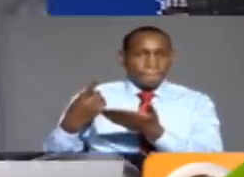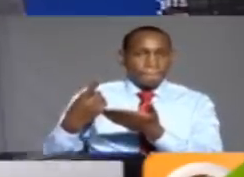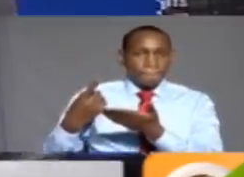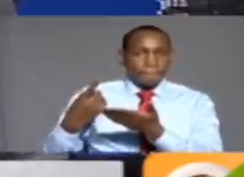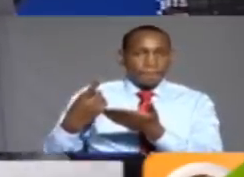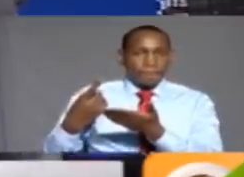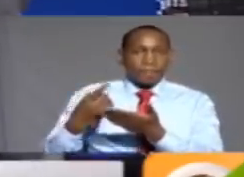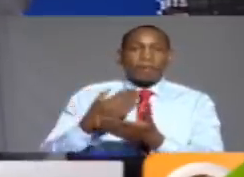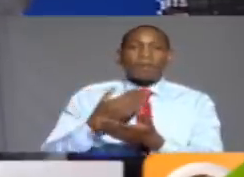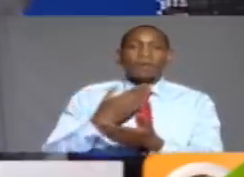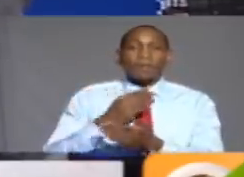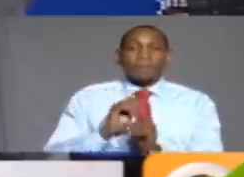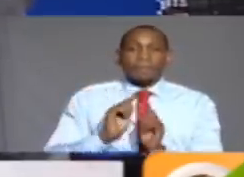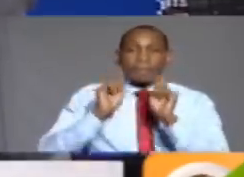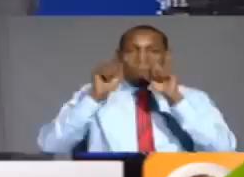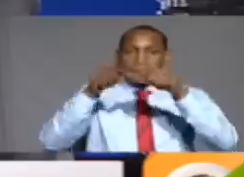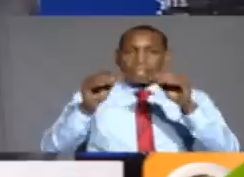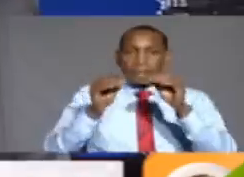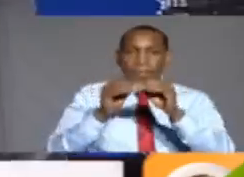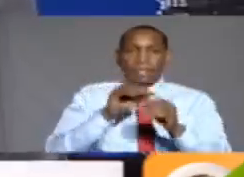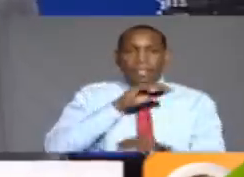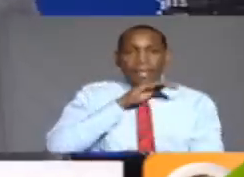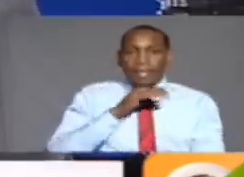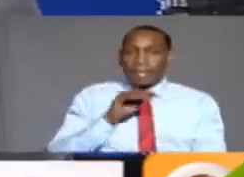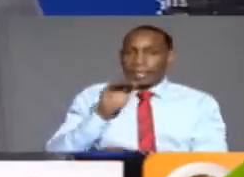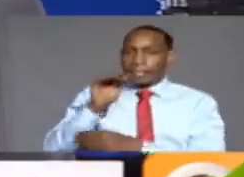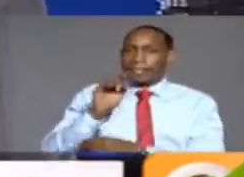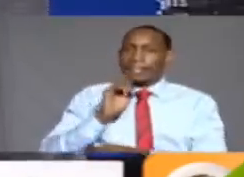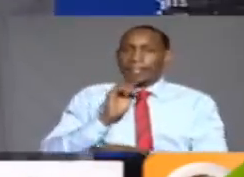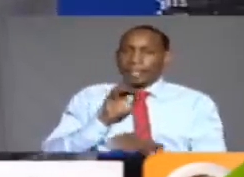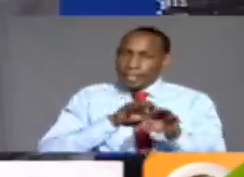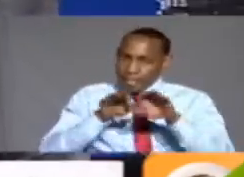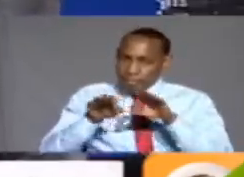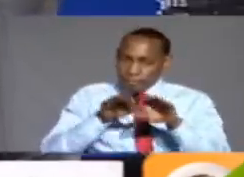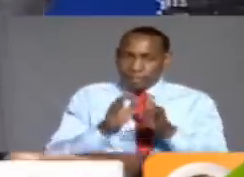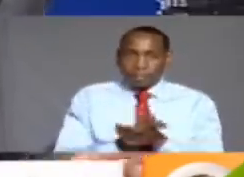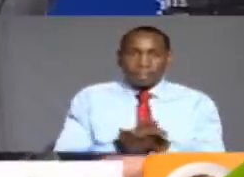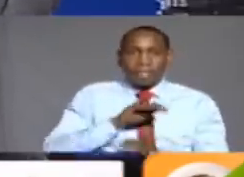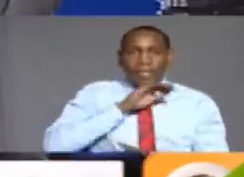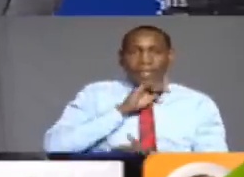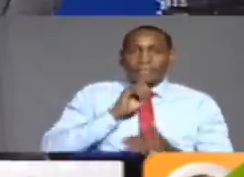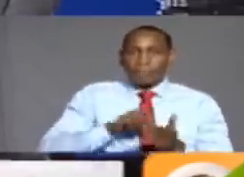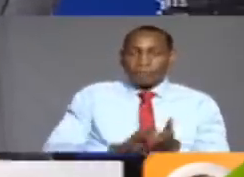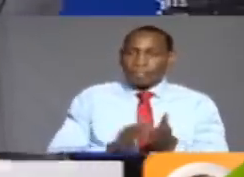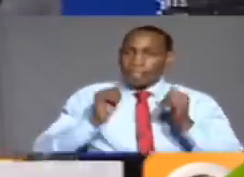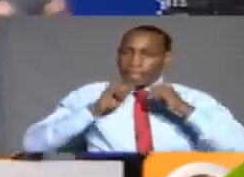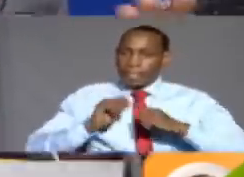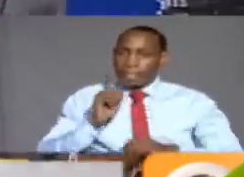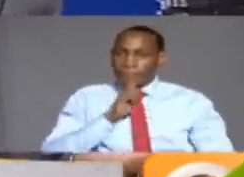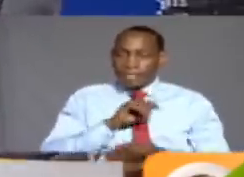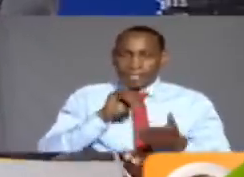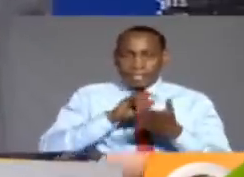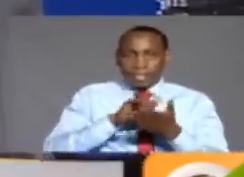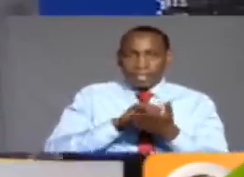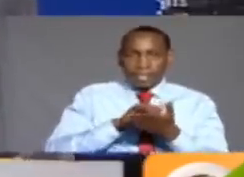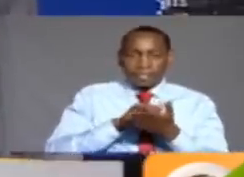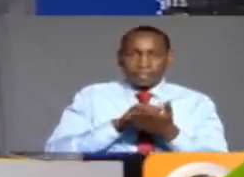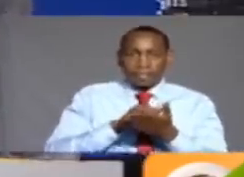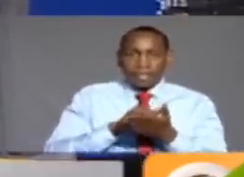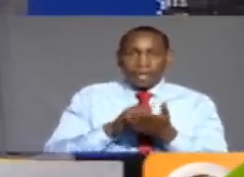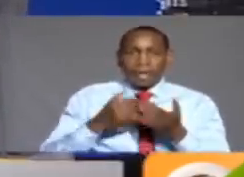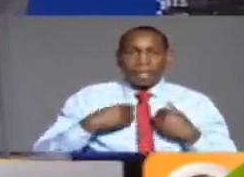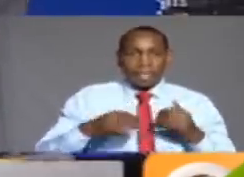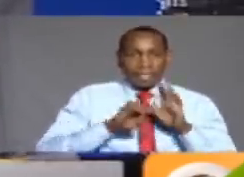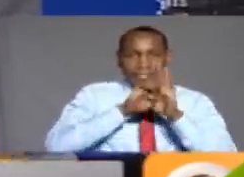Not even congratulate. I went to see Raila Odinga and I asked him, Jacob, tell me what is this? And he told me, we have agreed that, he gave me the example of